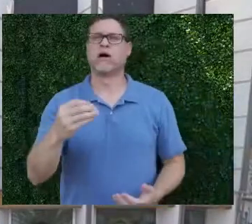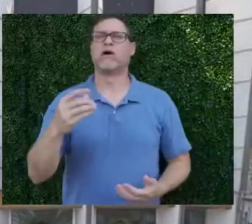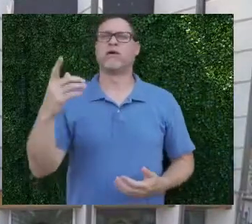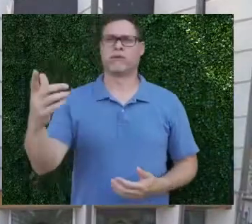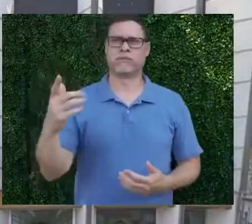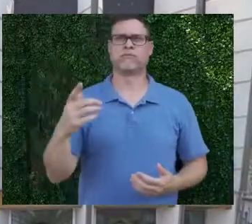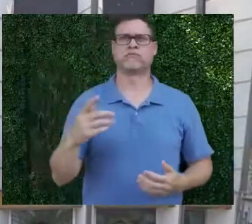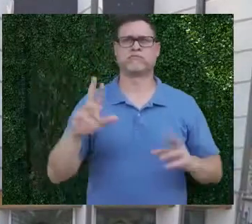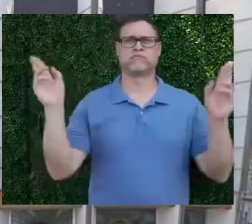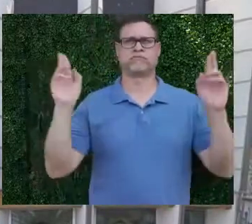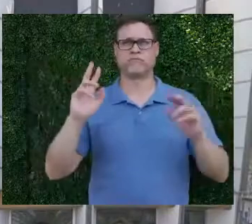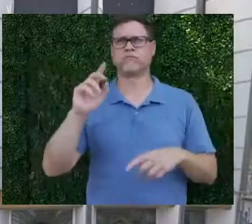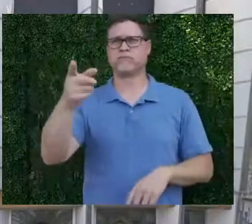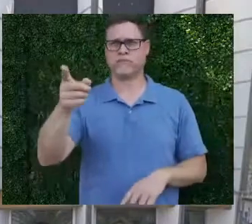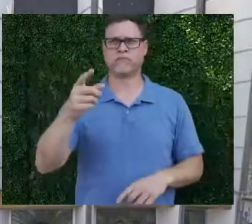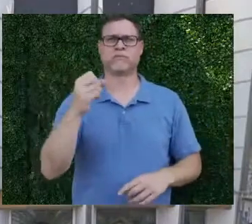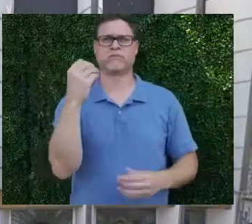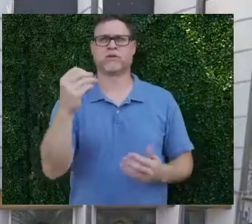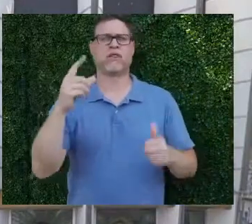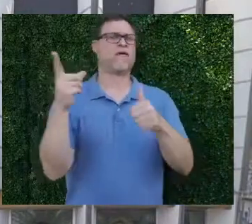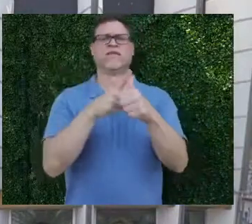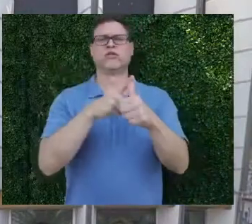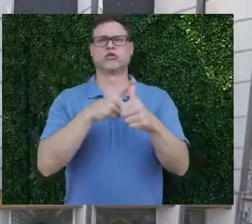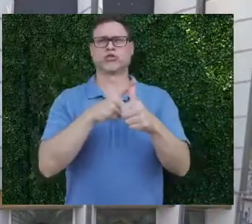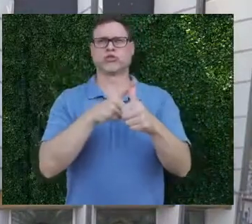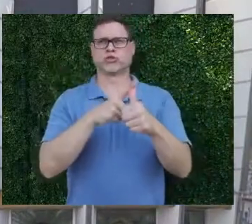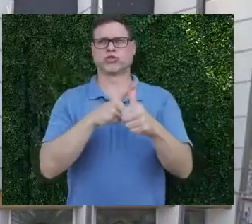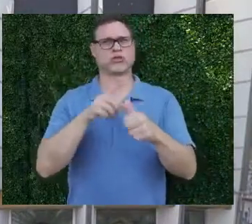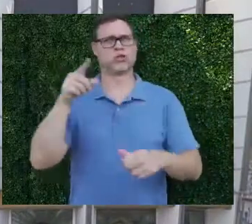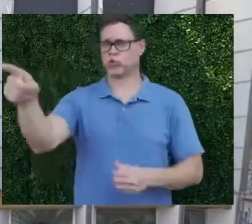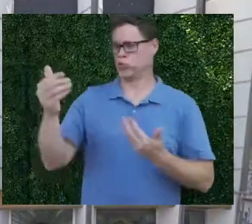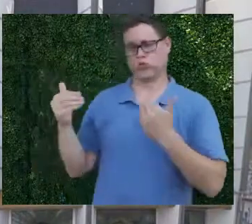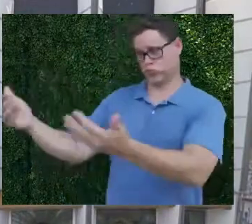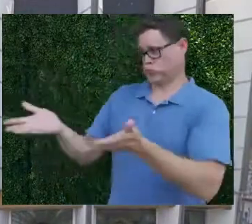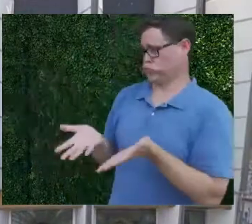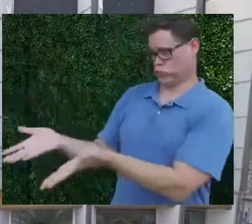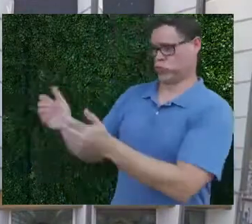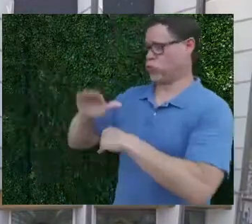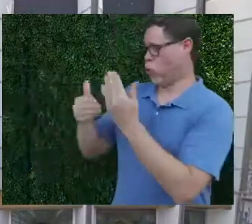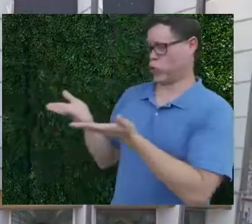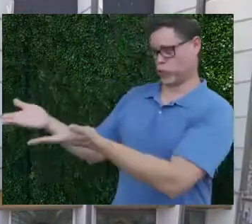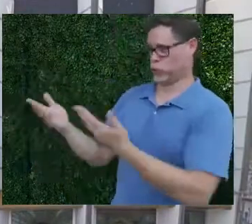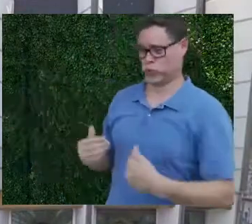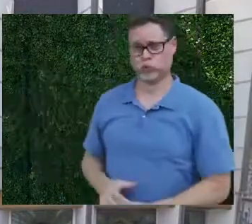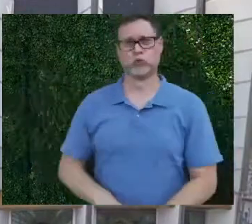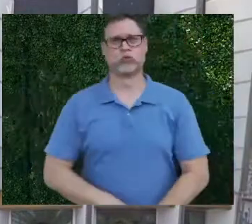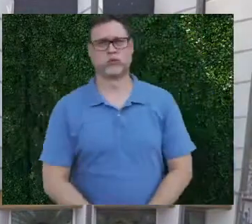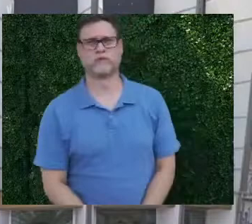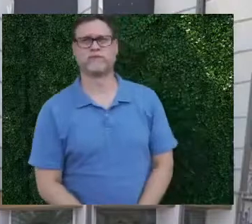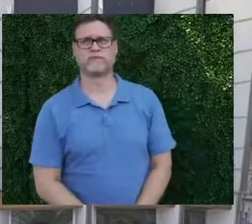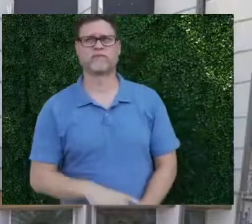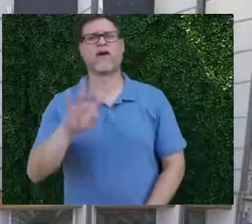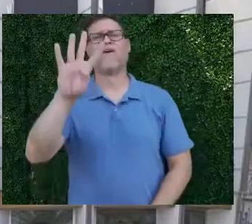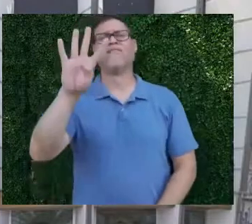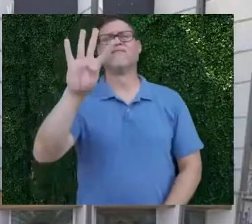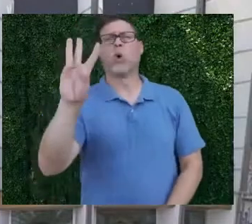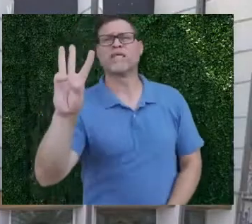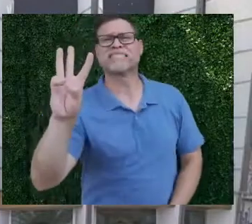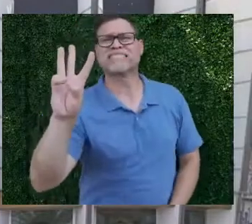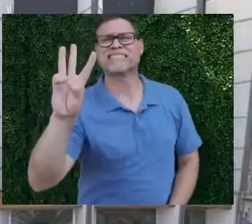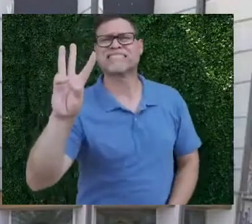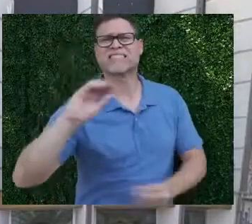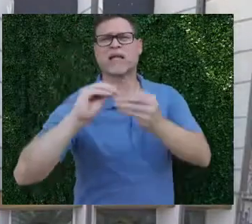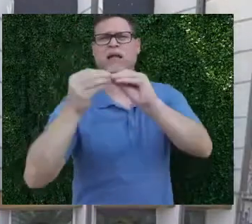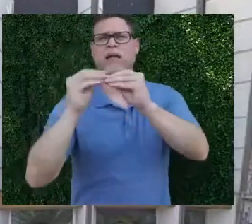clarification. You read? Yeah. All right, there's the first one. Here we go. No, these are you. All right. All you. What 46.